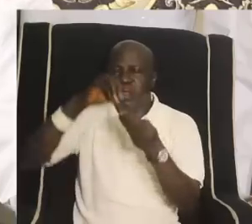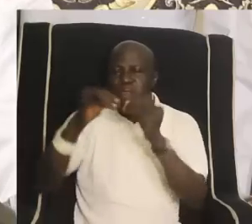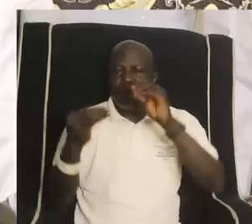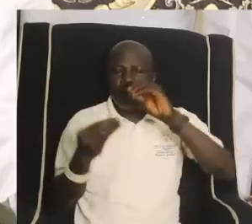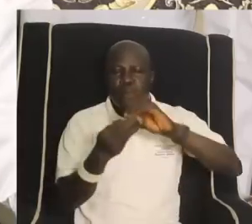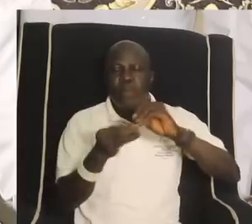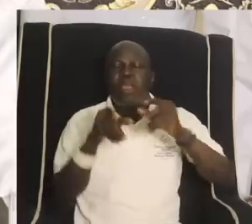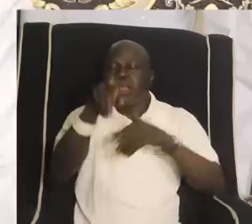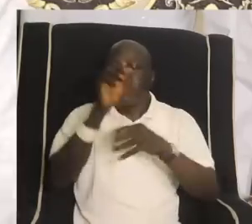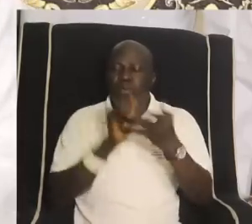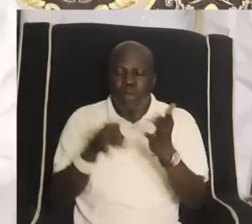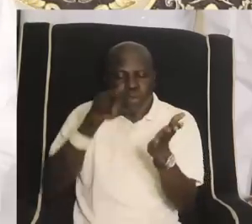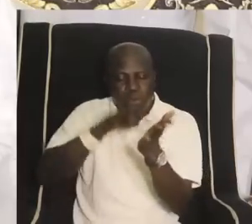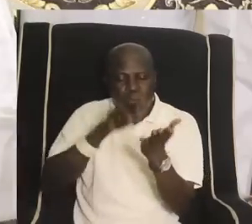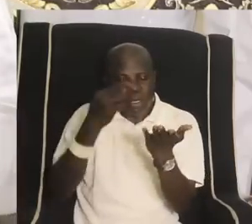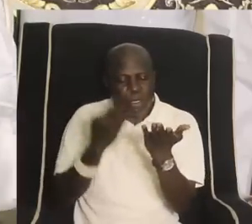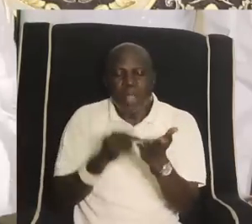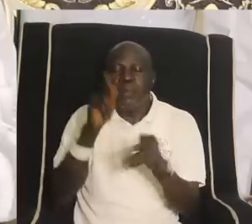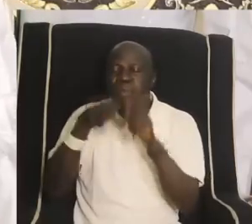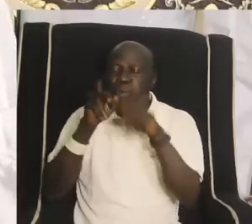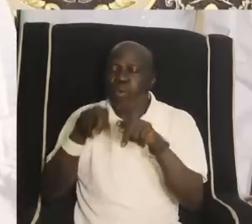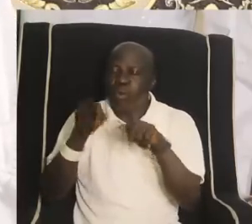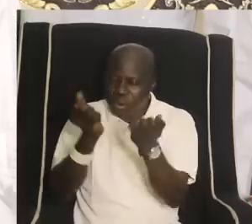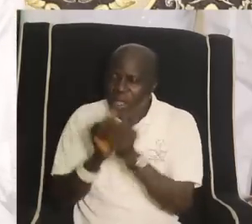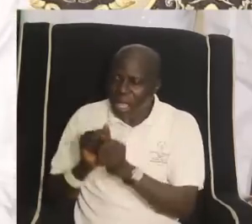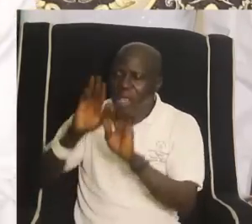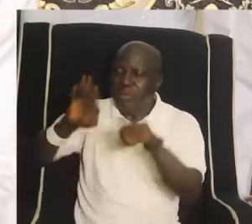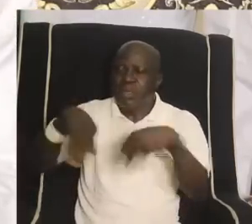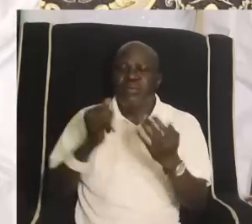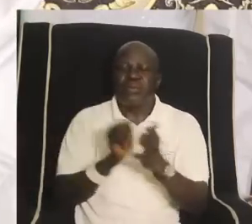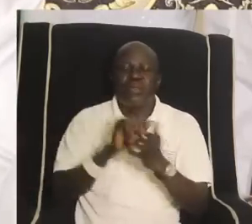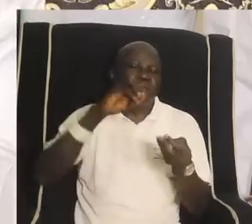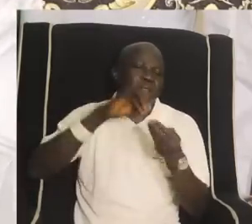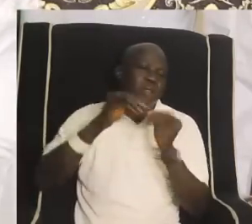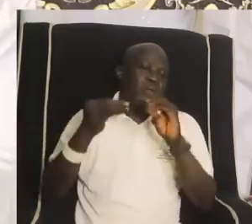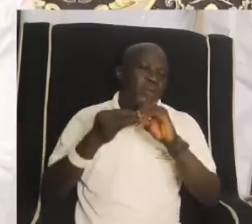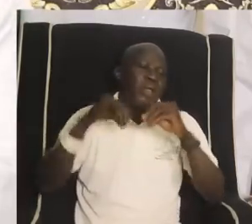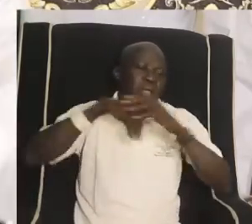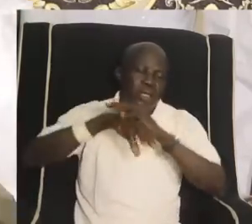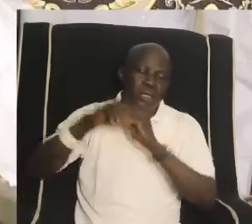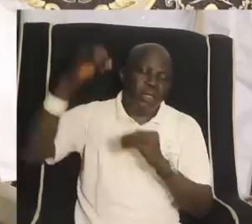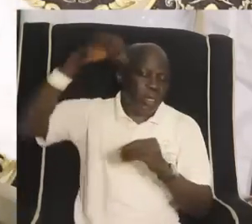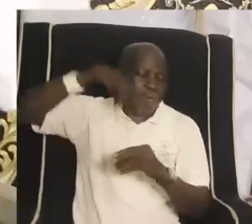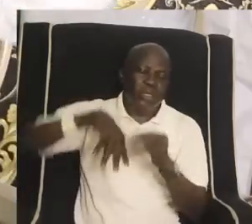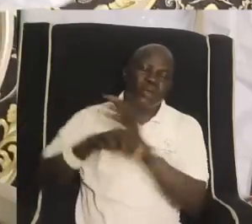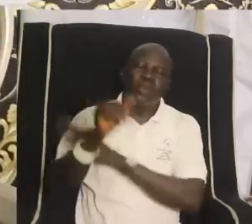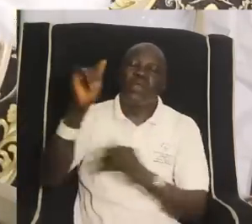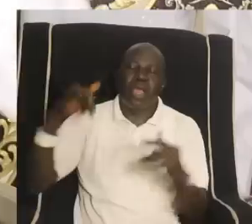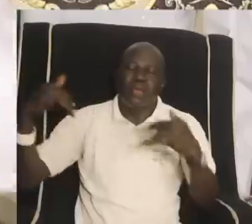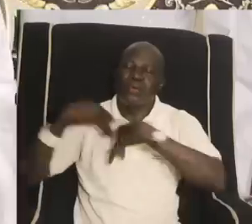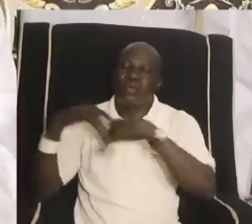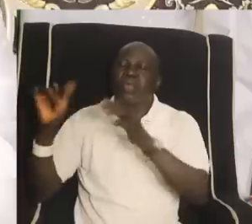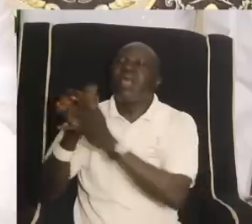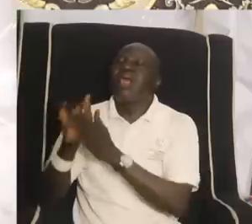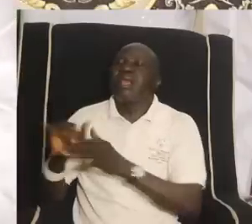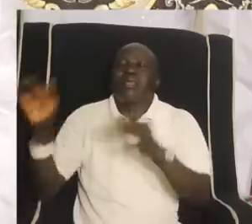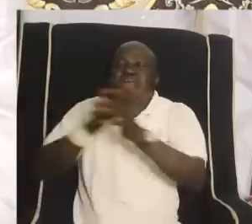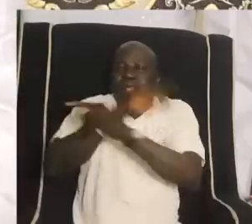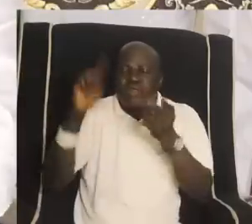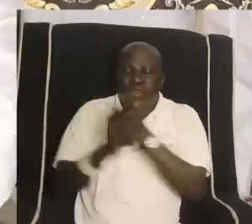you the number of the people that want to register. I'll give you a number. You obtain mercy in Jesus'